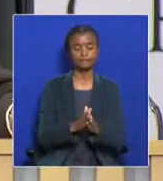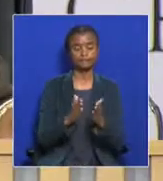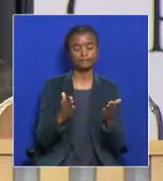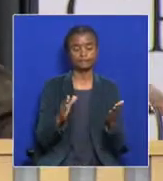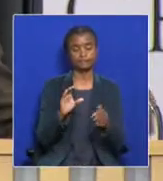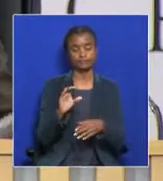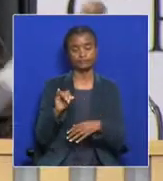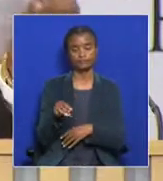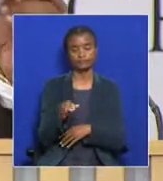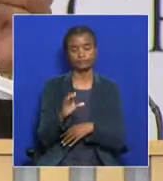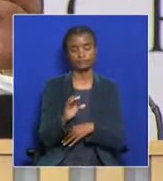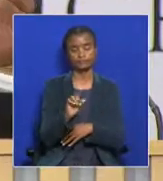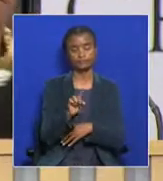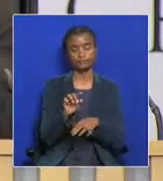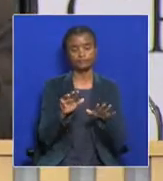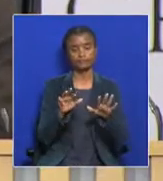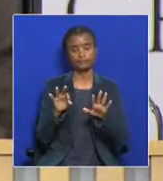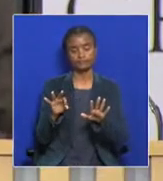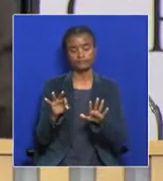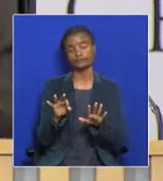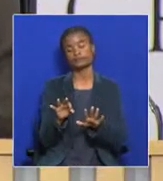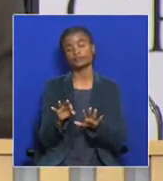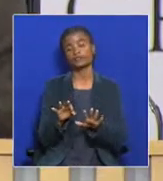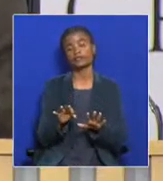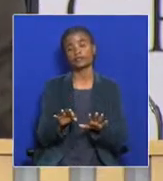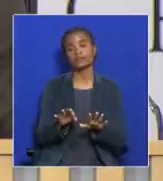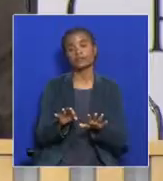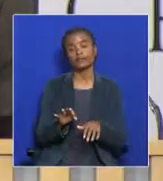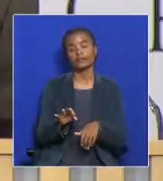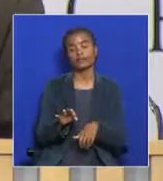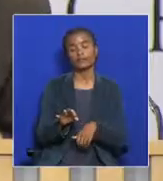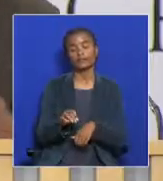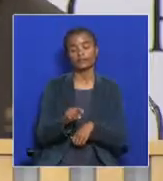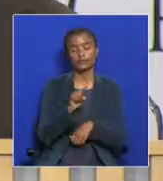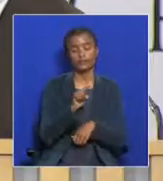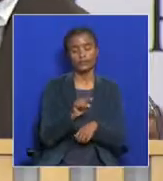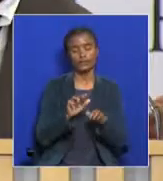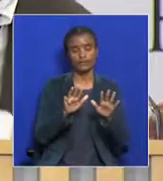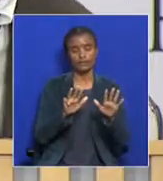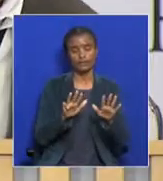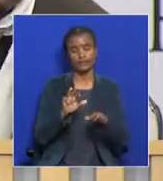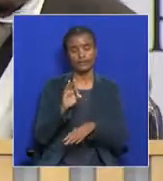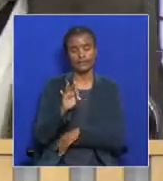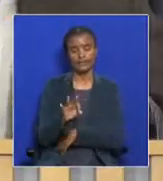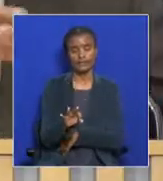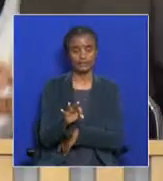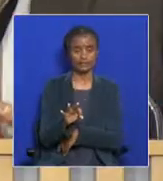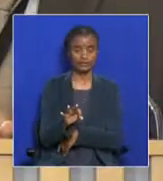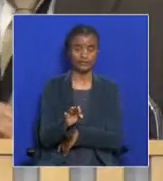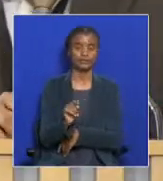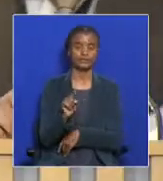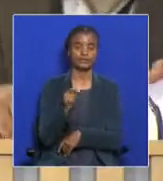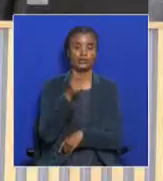And I would like to get your comment on that entry.